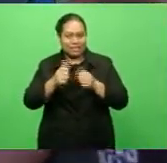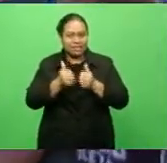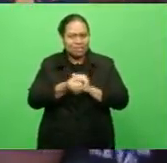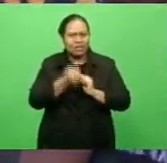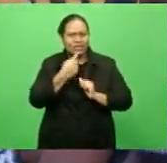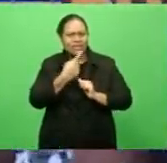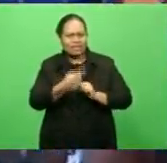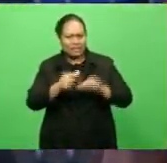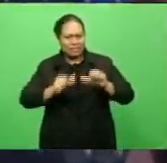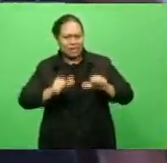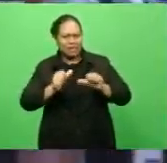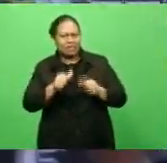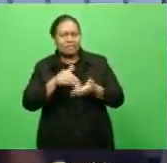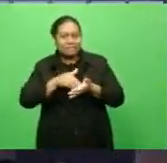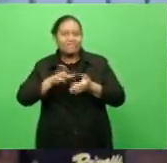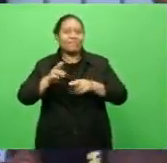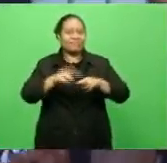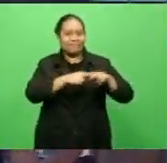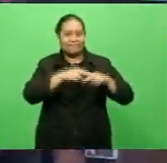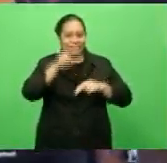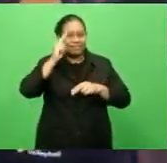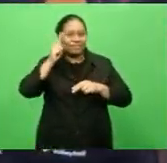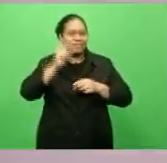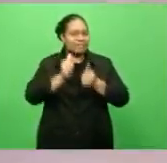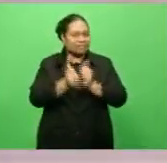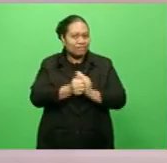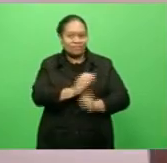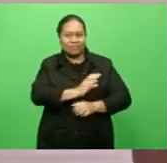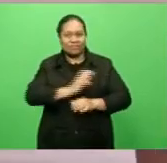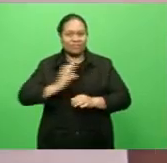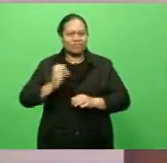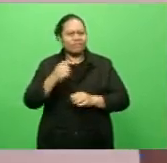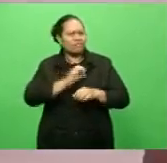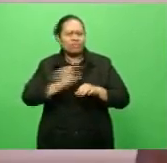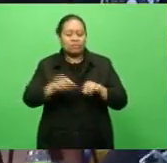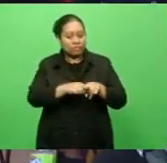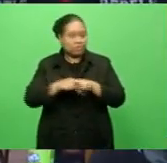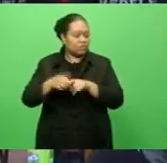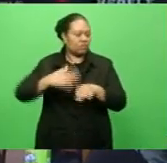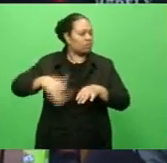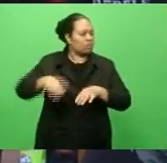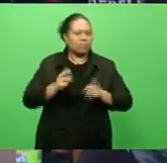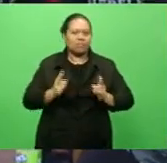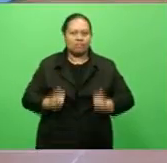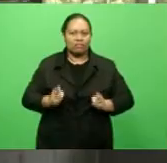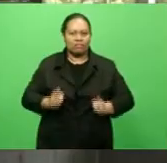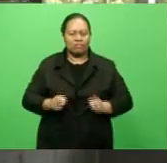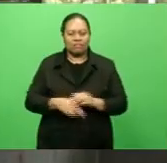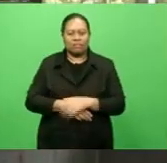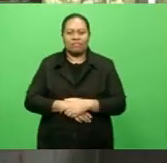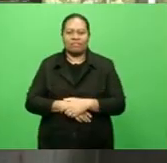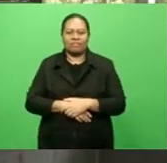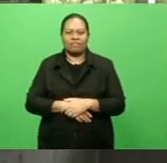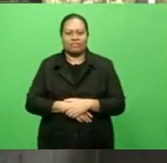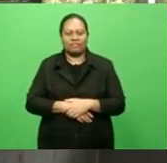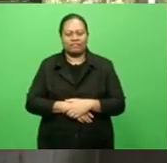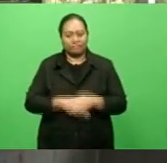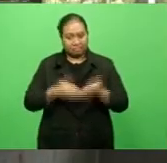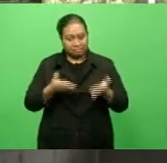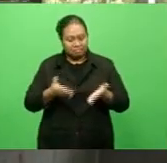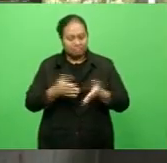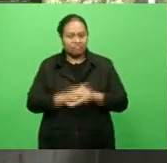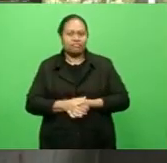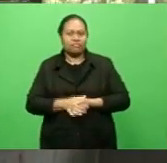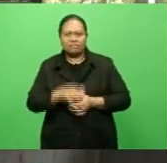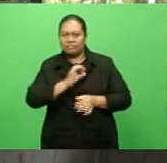being accredited by the Fiji National Sports Commission doesn't mean everything is normal. If these are not sanctioned by